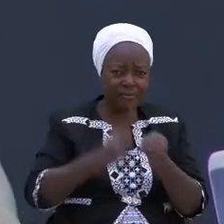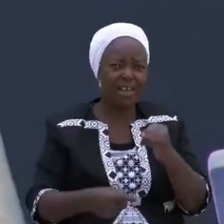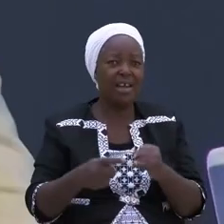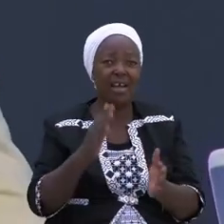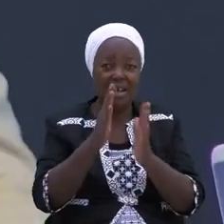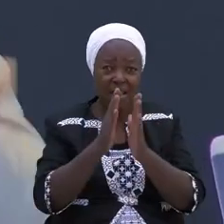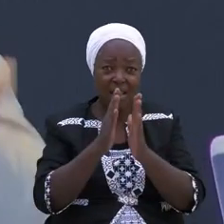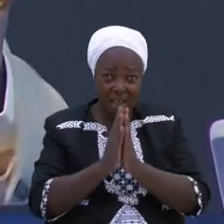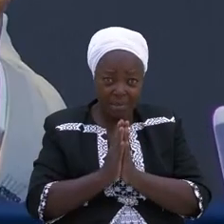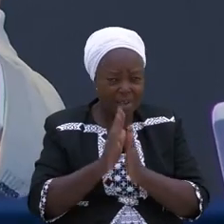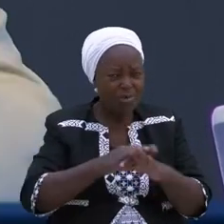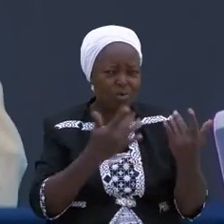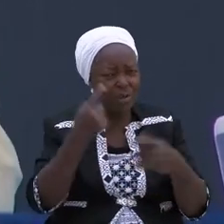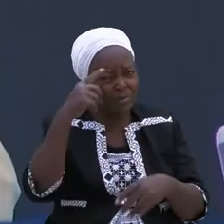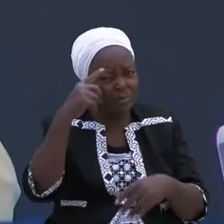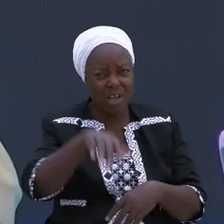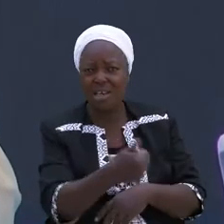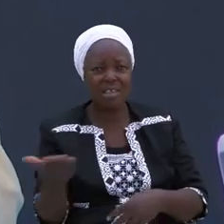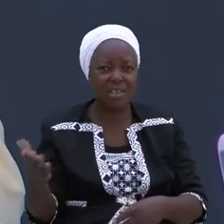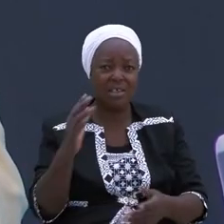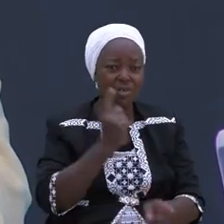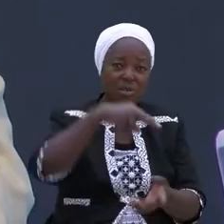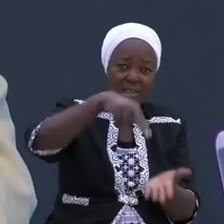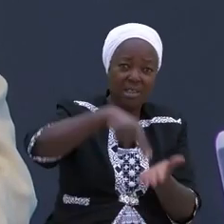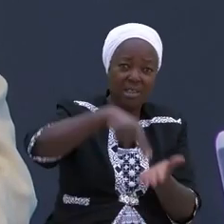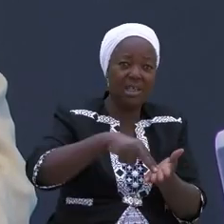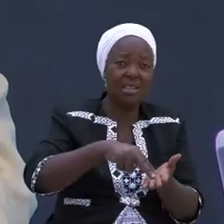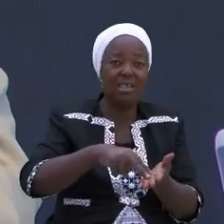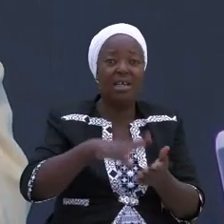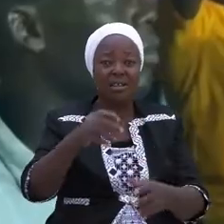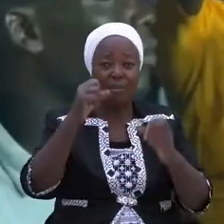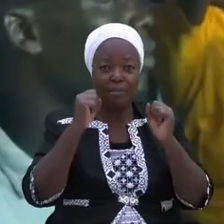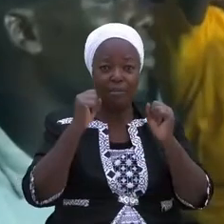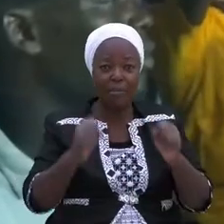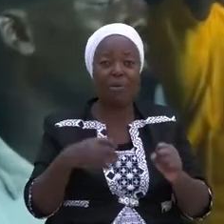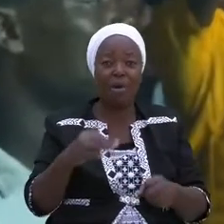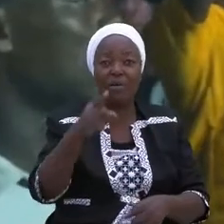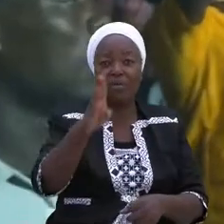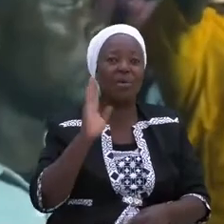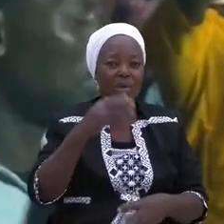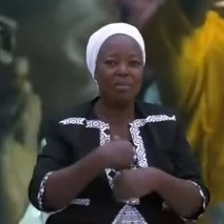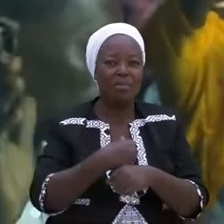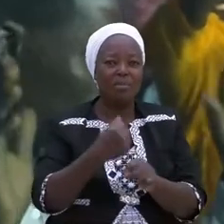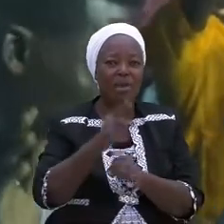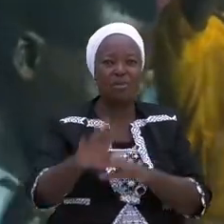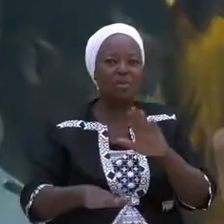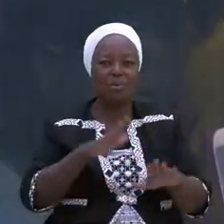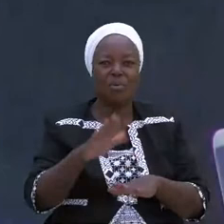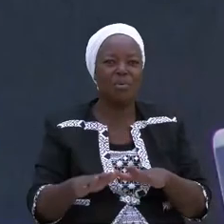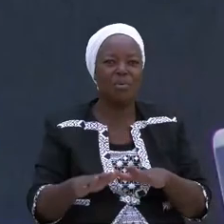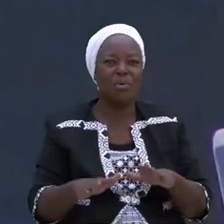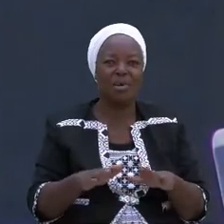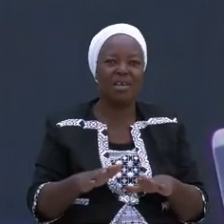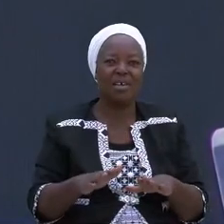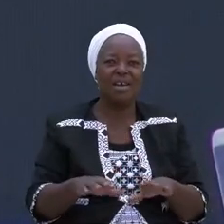for any other thing. Get up, the power of God will make you walk. Broken bones will